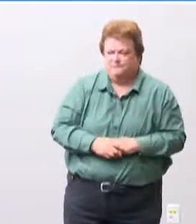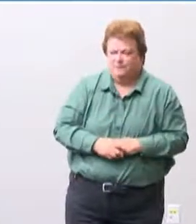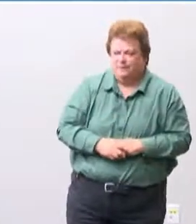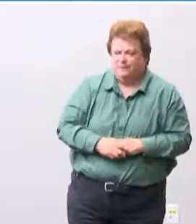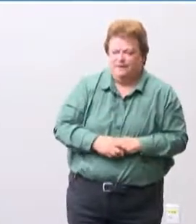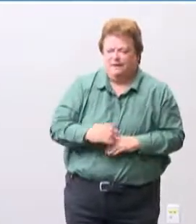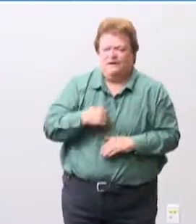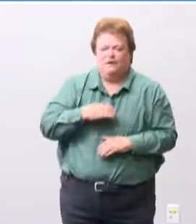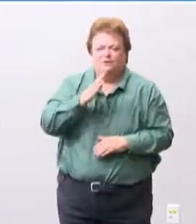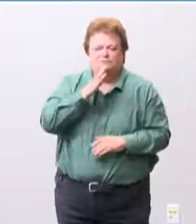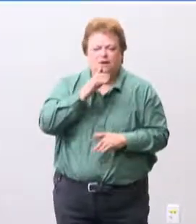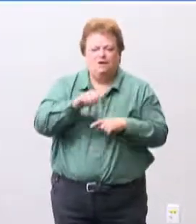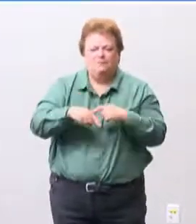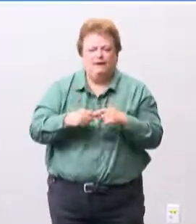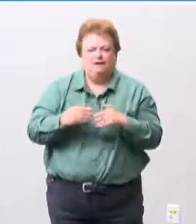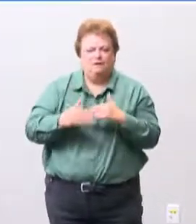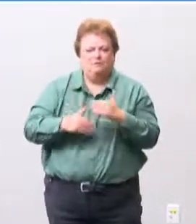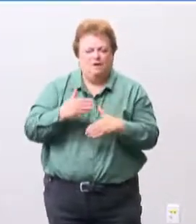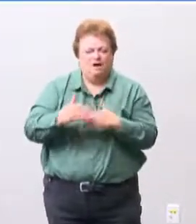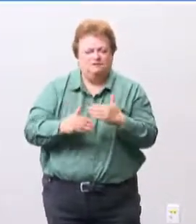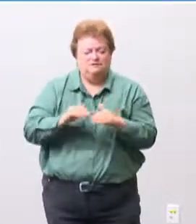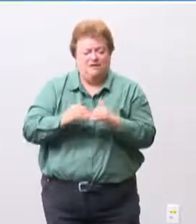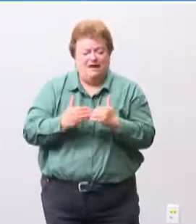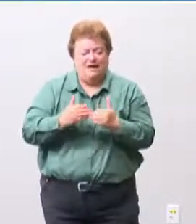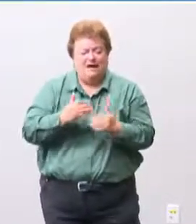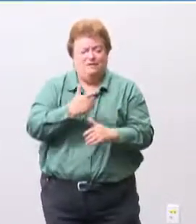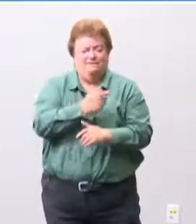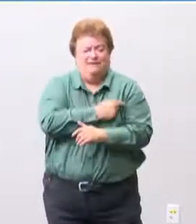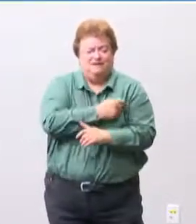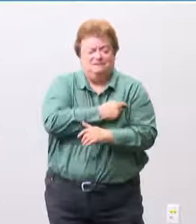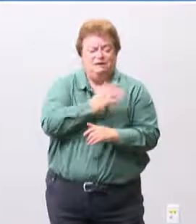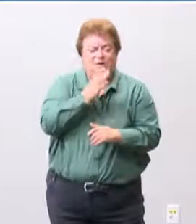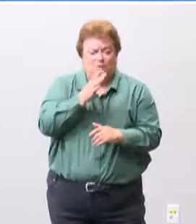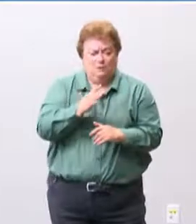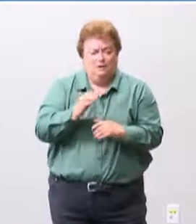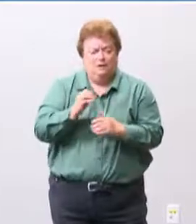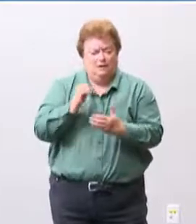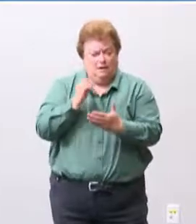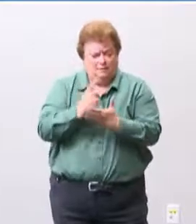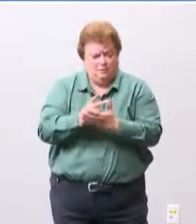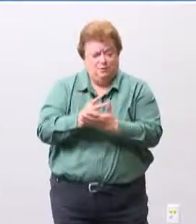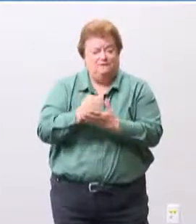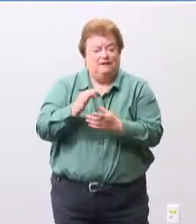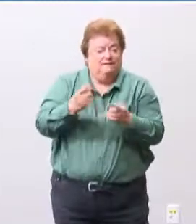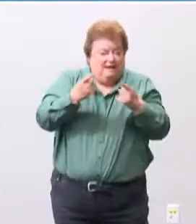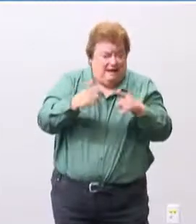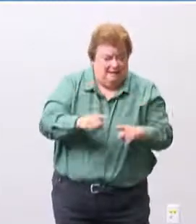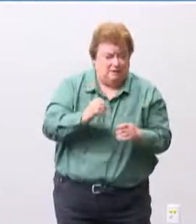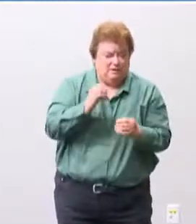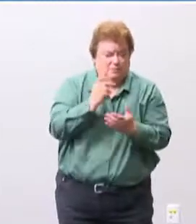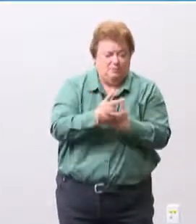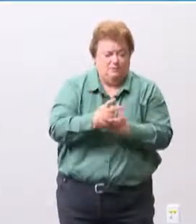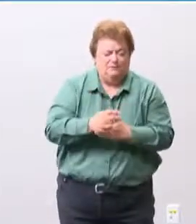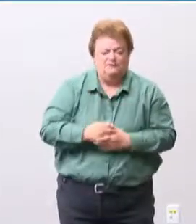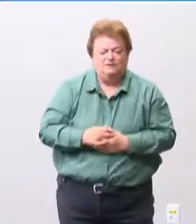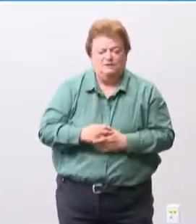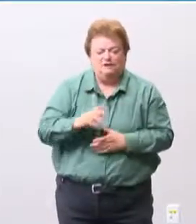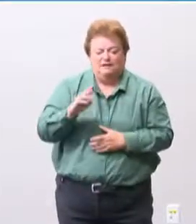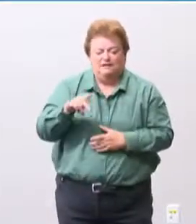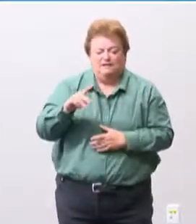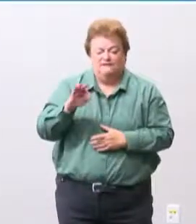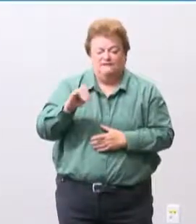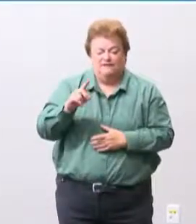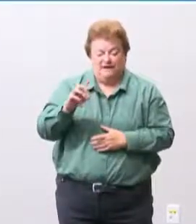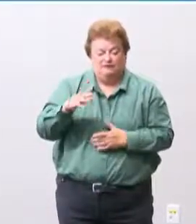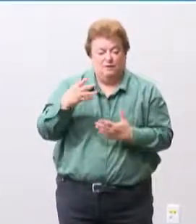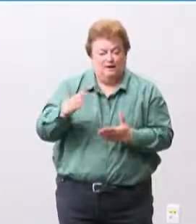the process for how that vaccine will be approved, if it is approved. As you mentioned, Pfizer has submitted